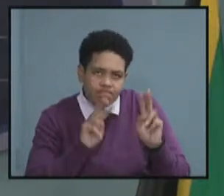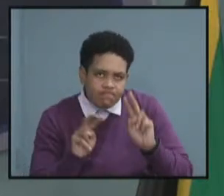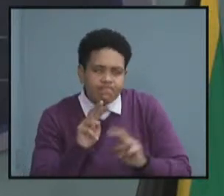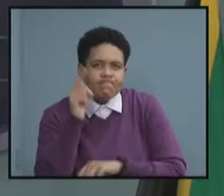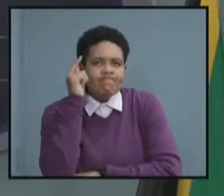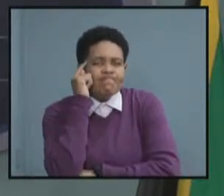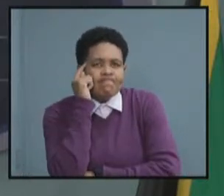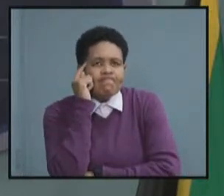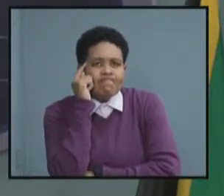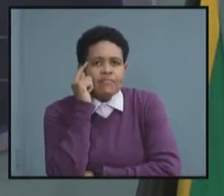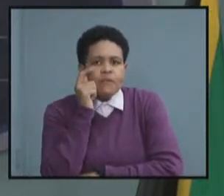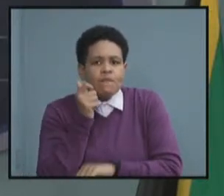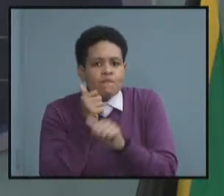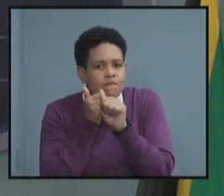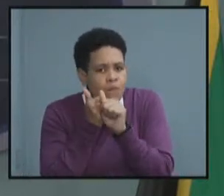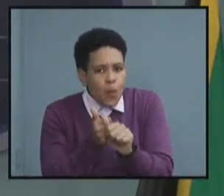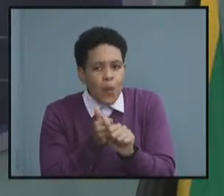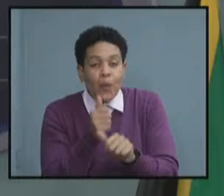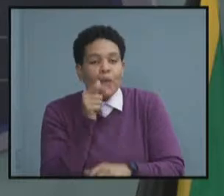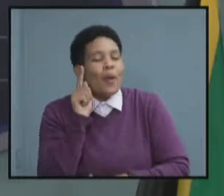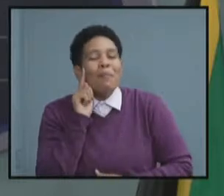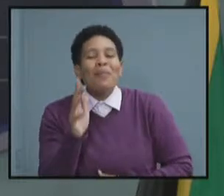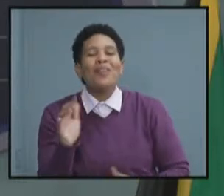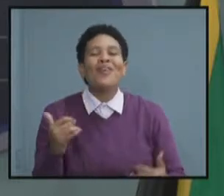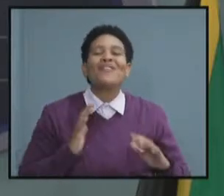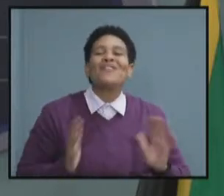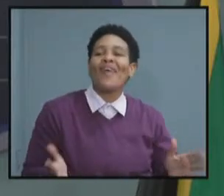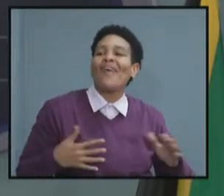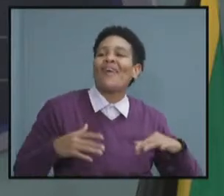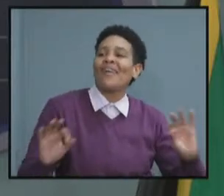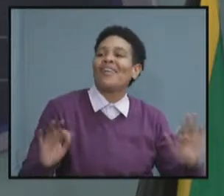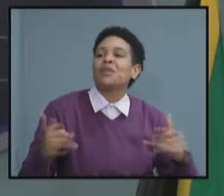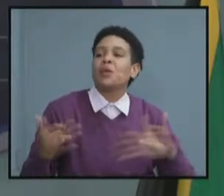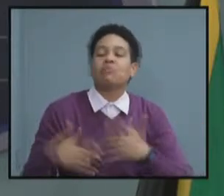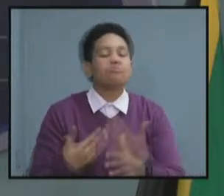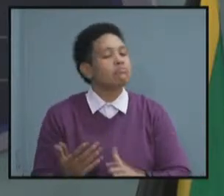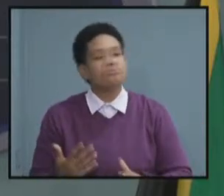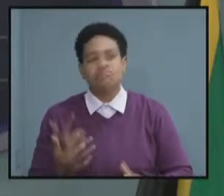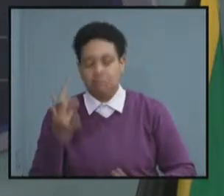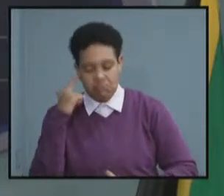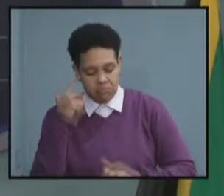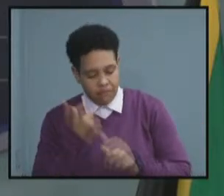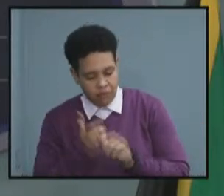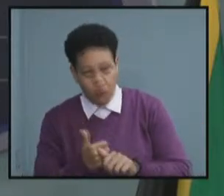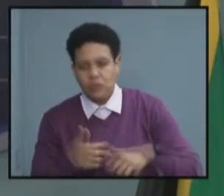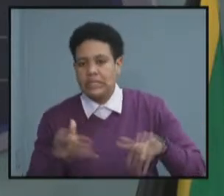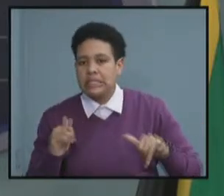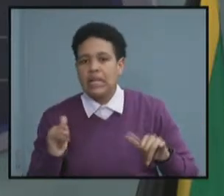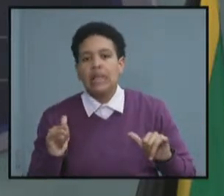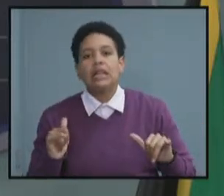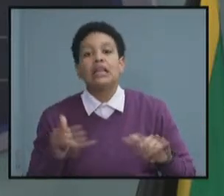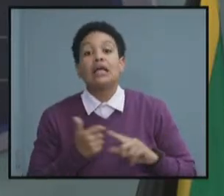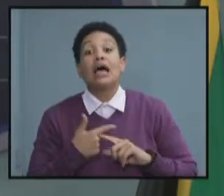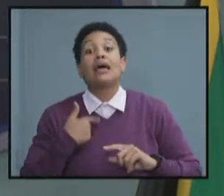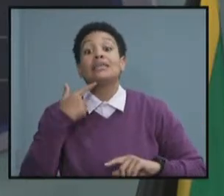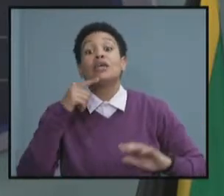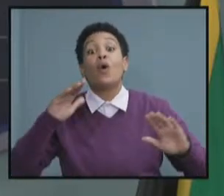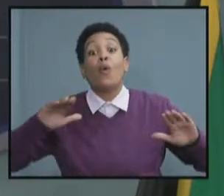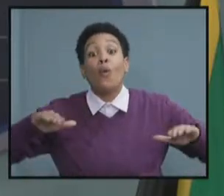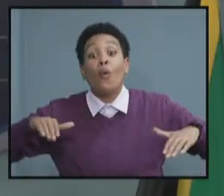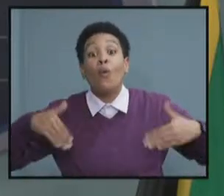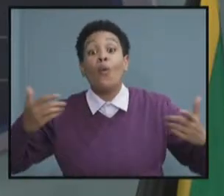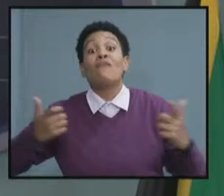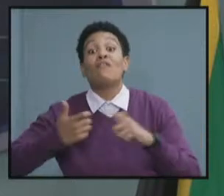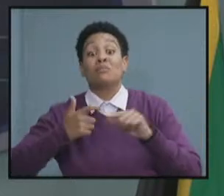observe the measures. I've said repeatedly from the beginning of the